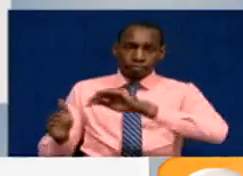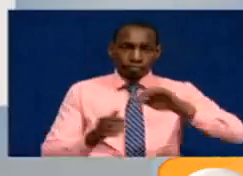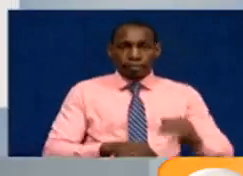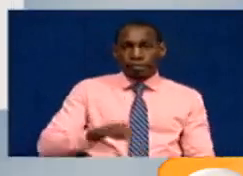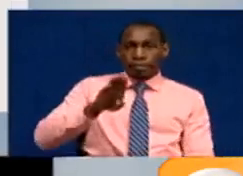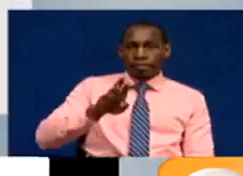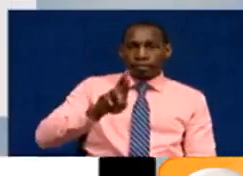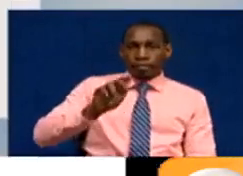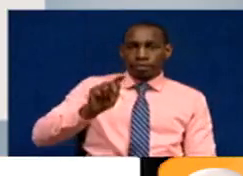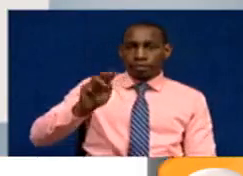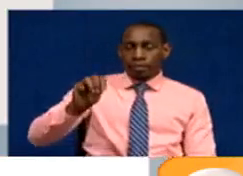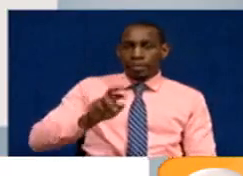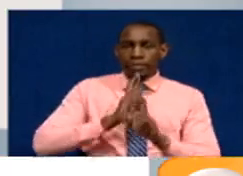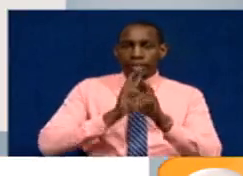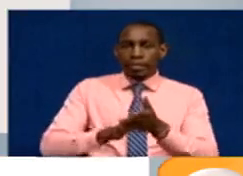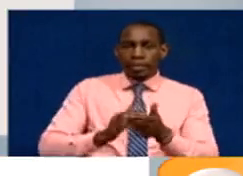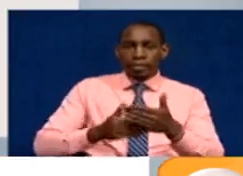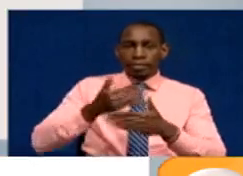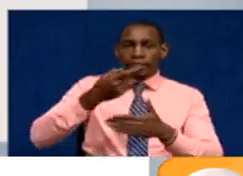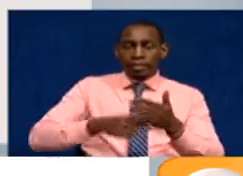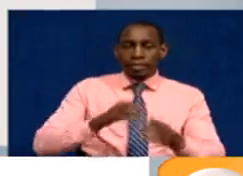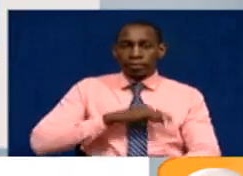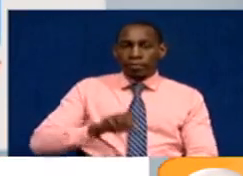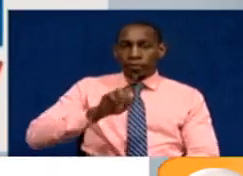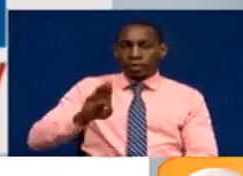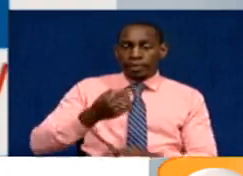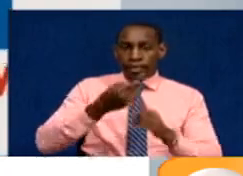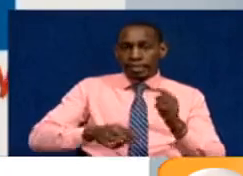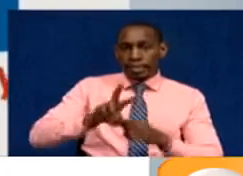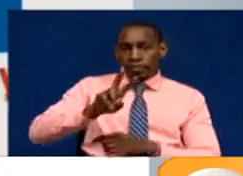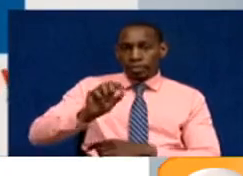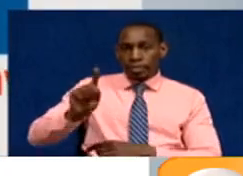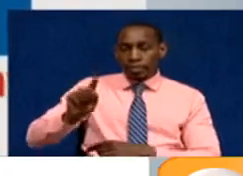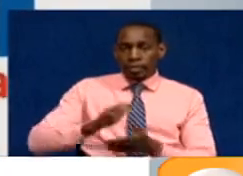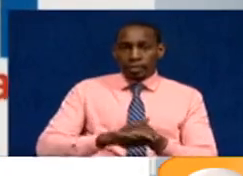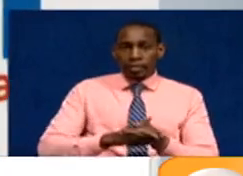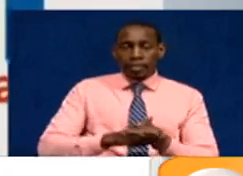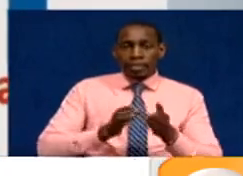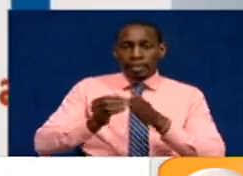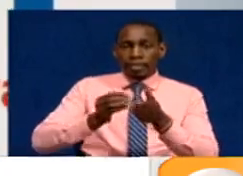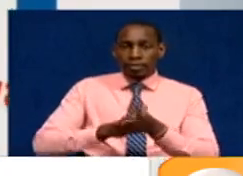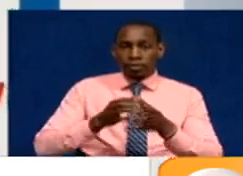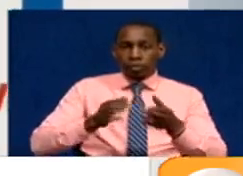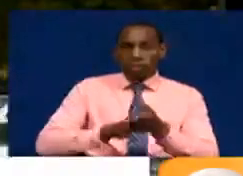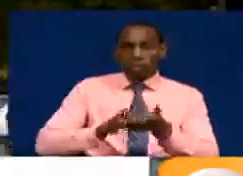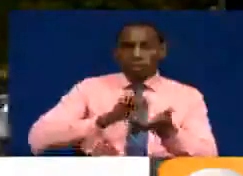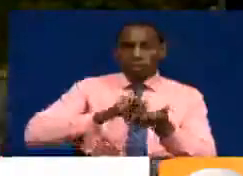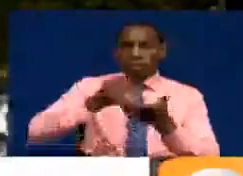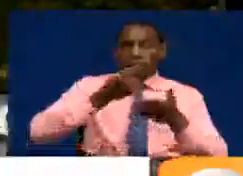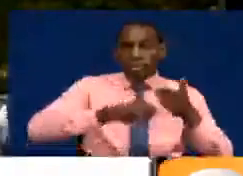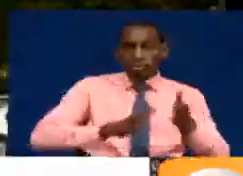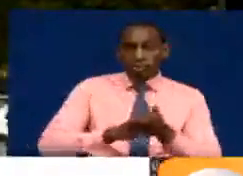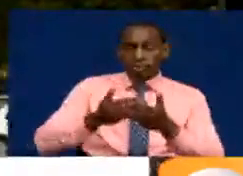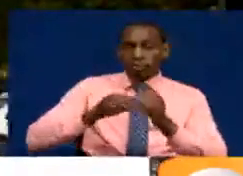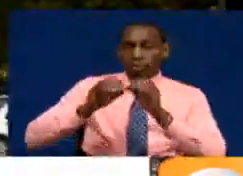Meanwhile, Britam Holdings recorded a pre-tax profit of 1 billion shillings for 2021, driven by growth in premiums. This